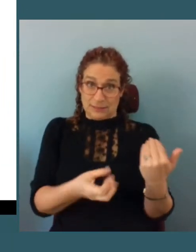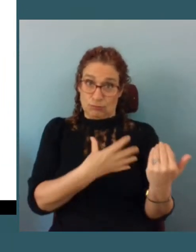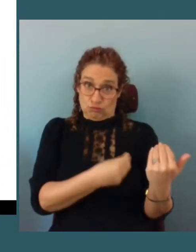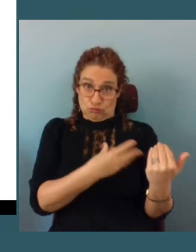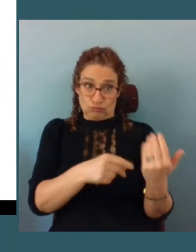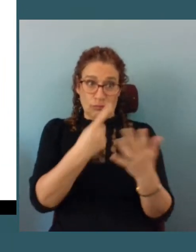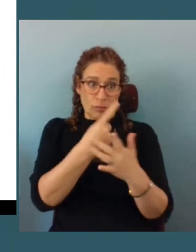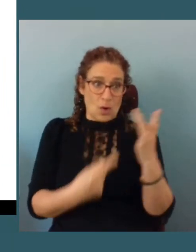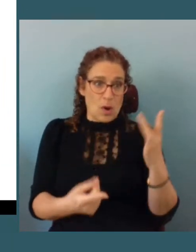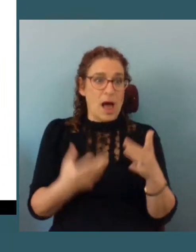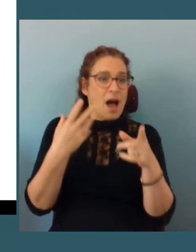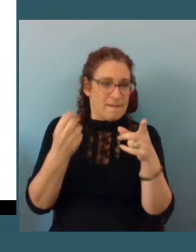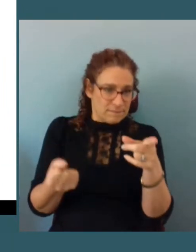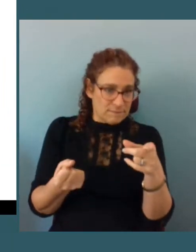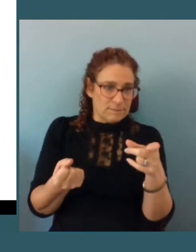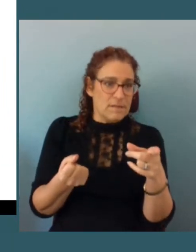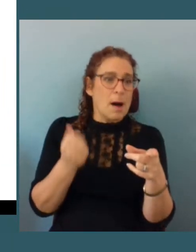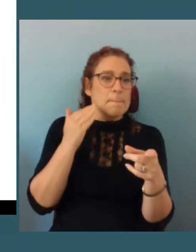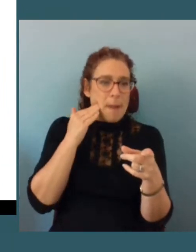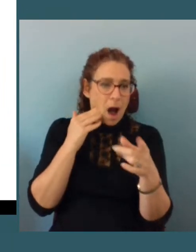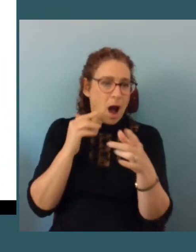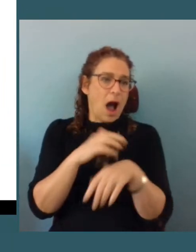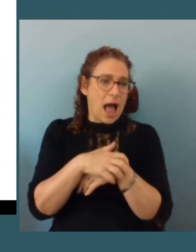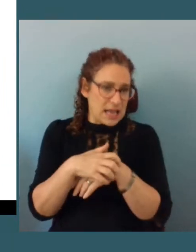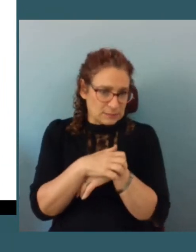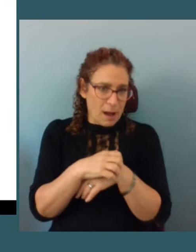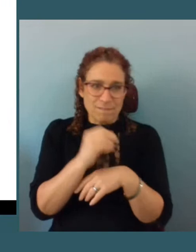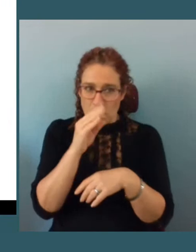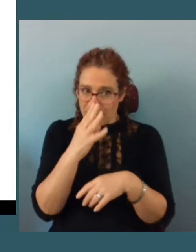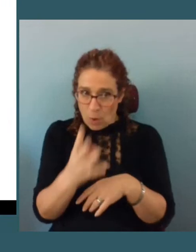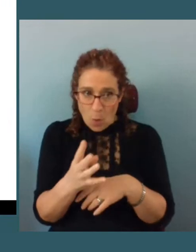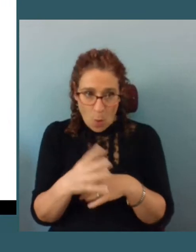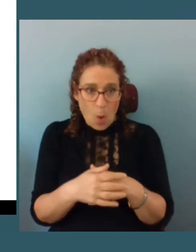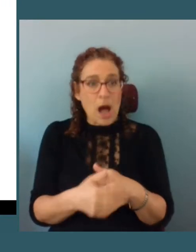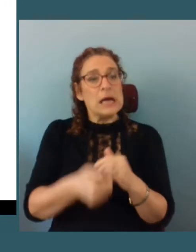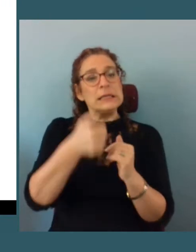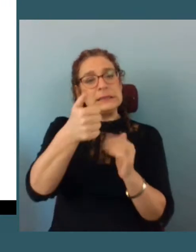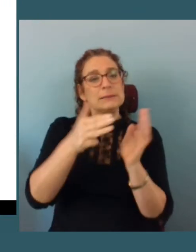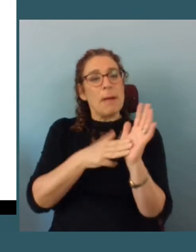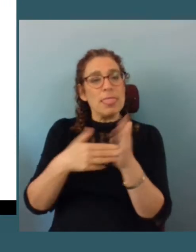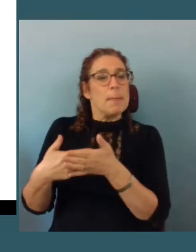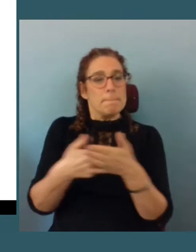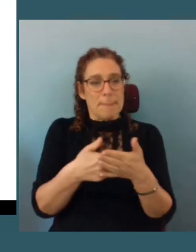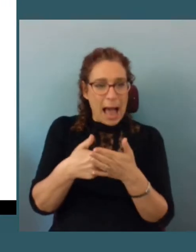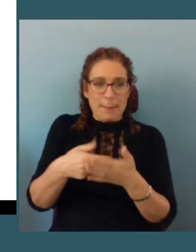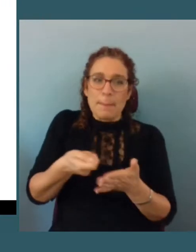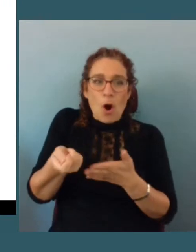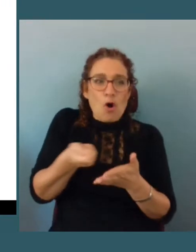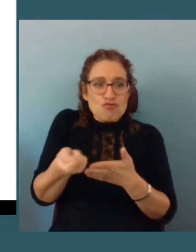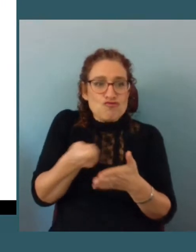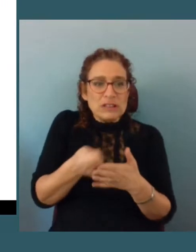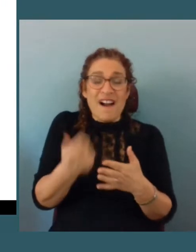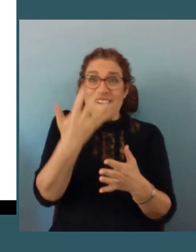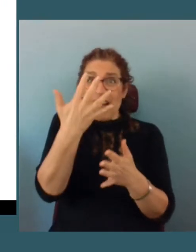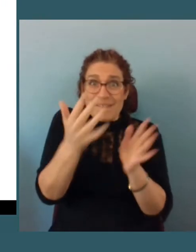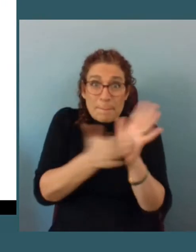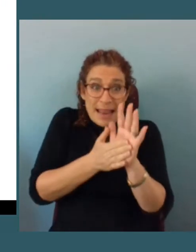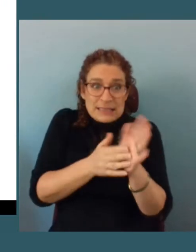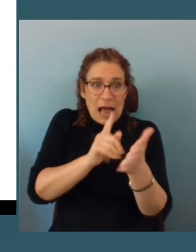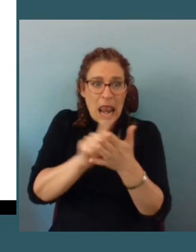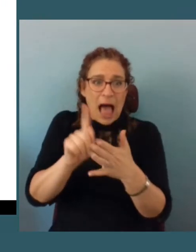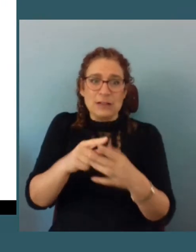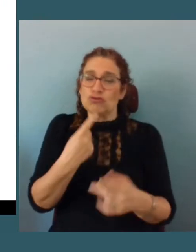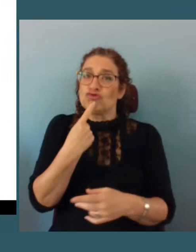of age. At 6 months of age, has some baby porridge. 5 minutes later, develops a red rash on the body. It looks like a